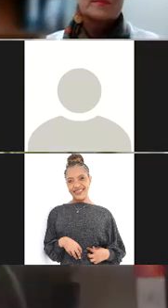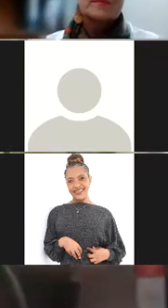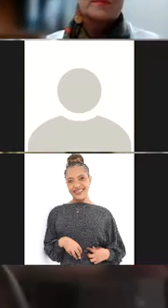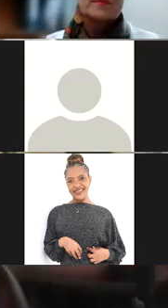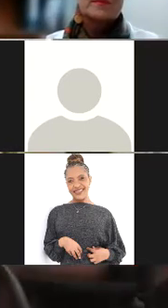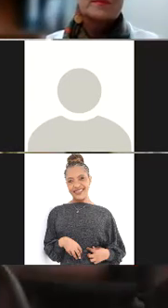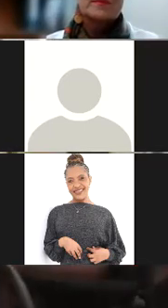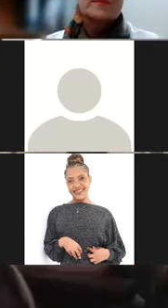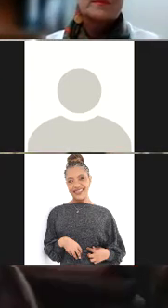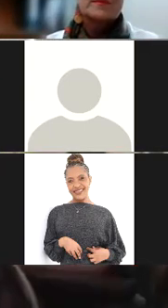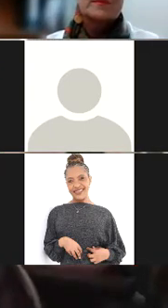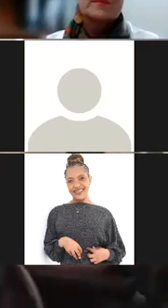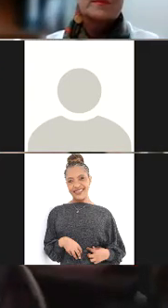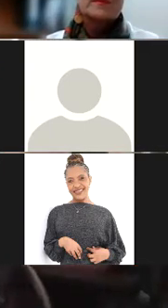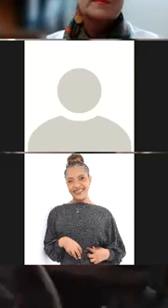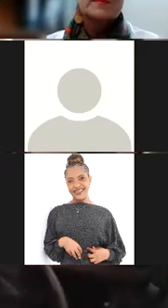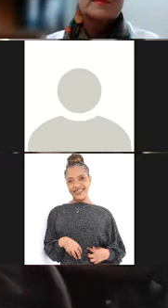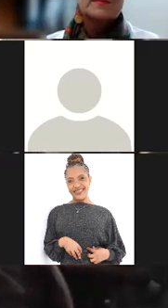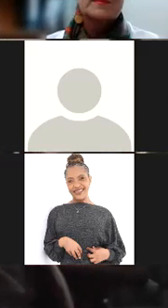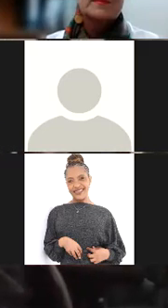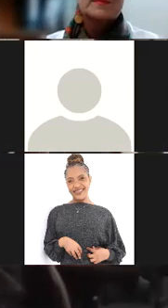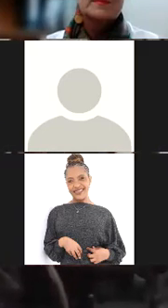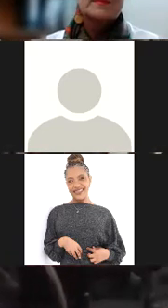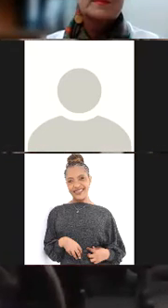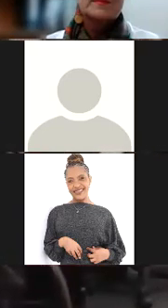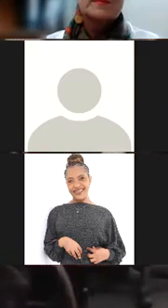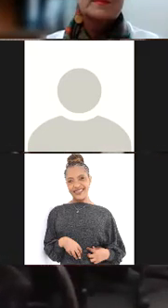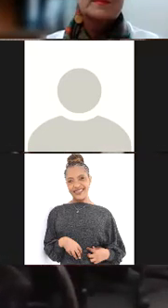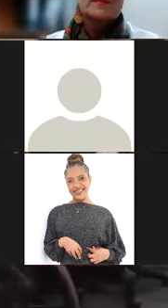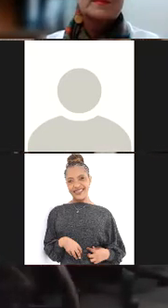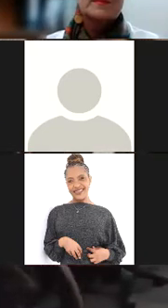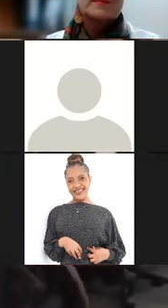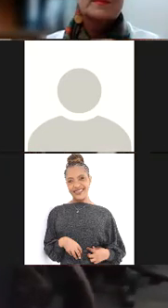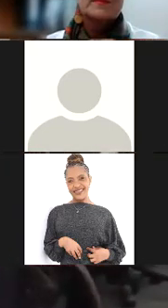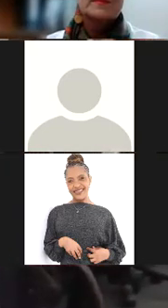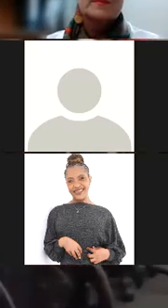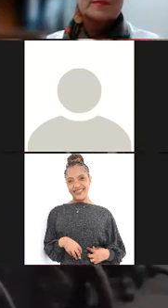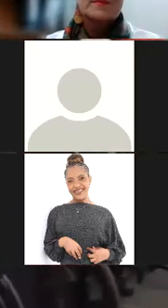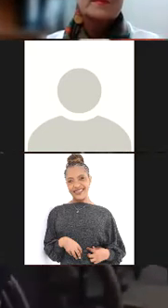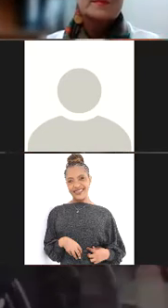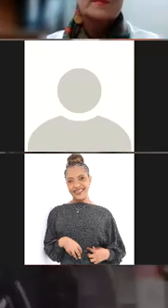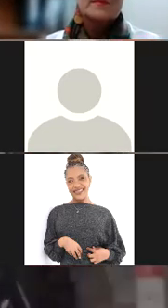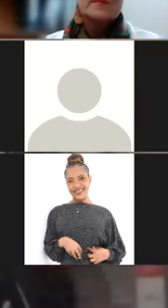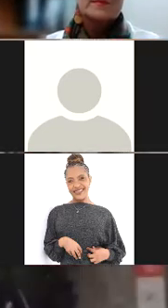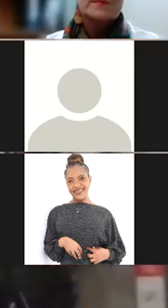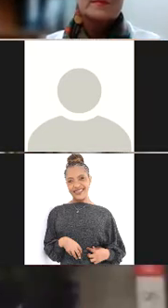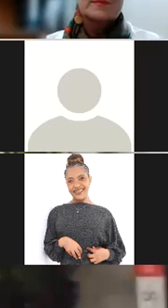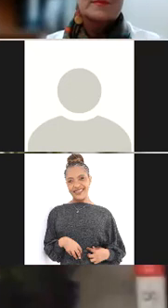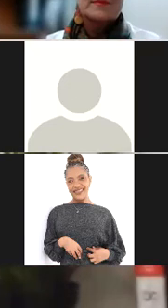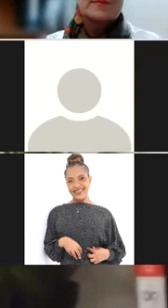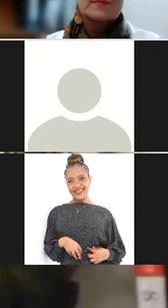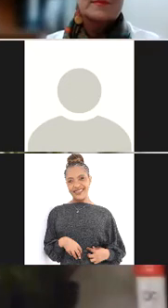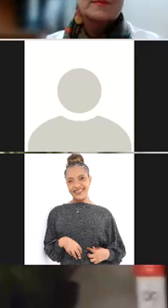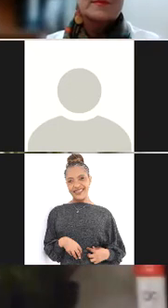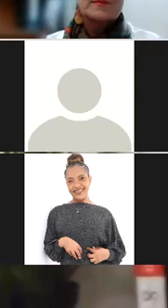score, we offer a service where we host them on offsite. The disabled learners don't only get theoretical training, they also get